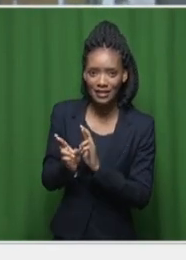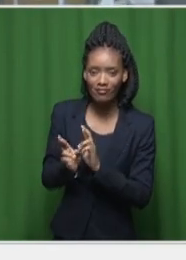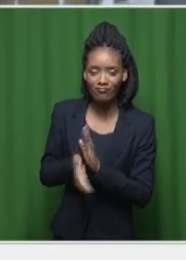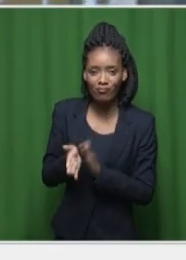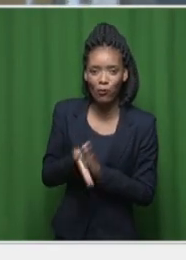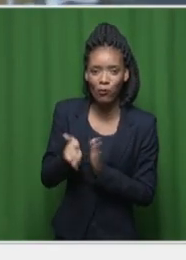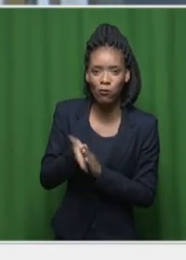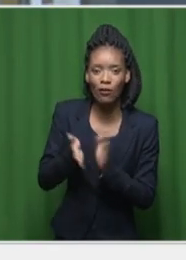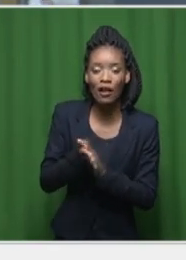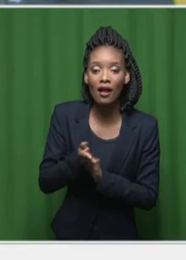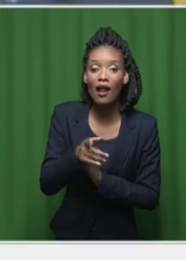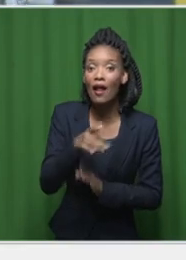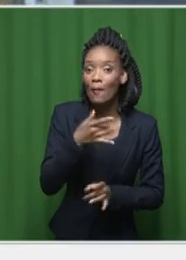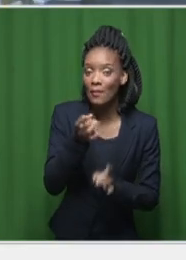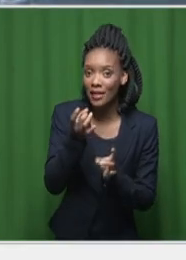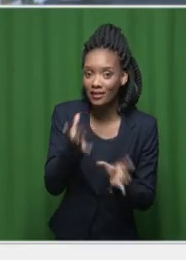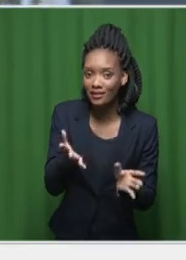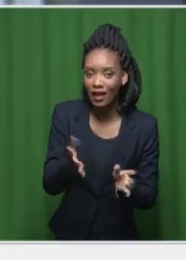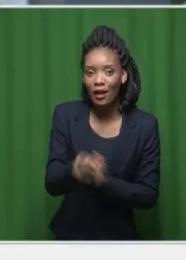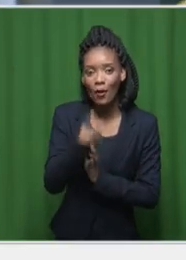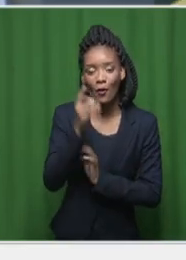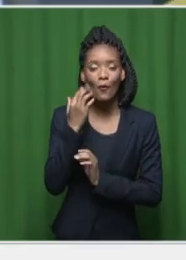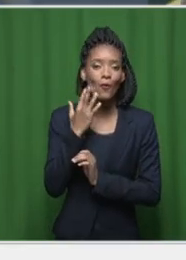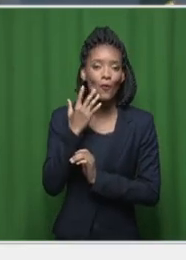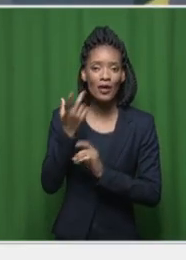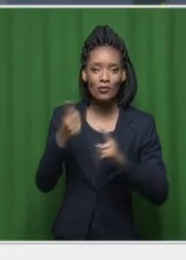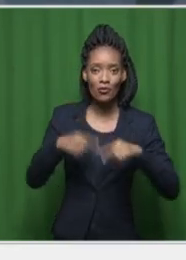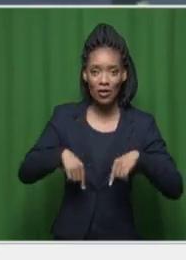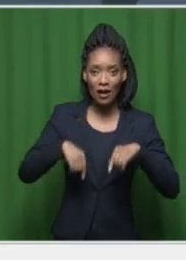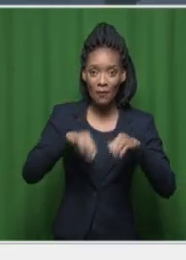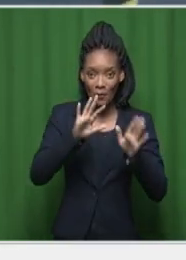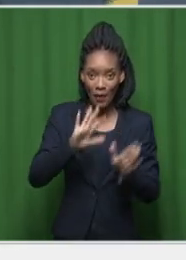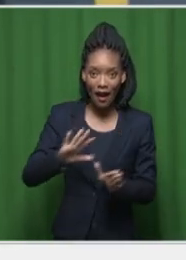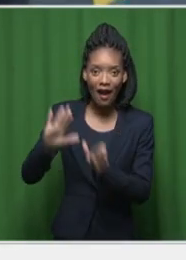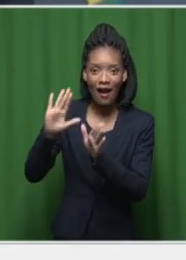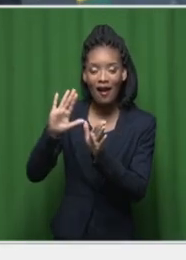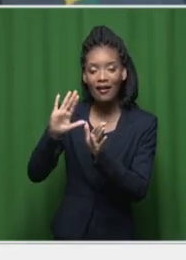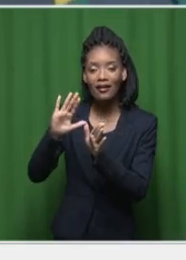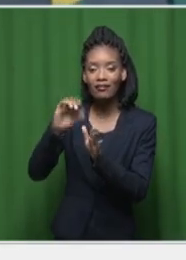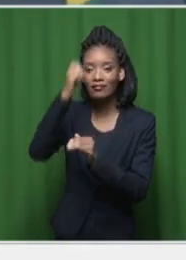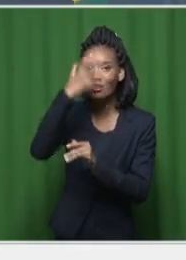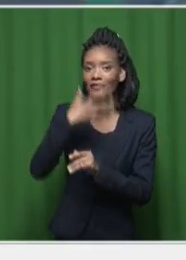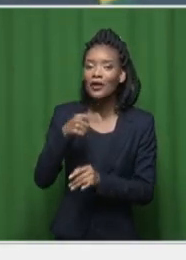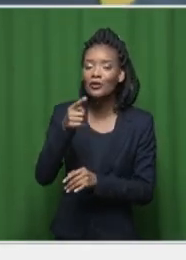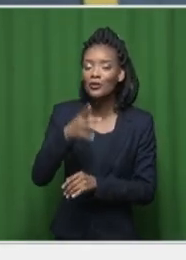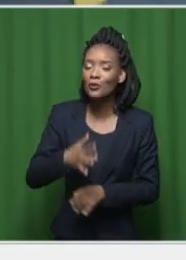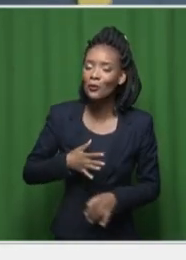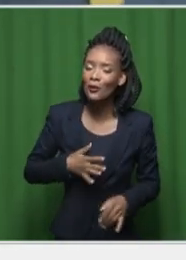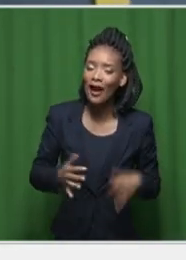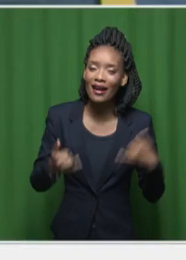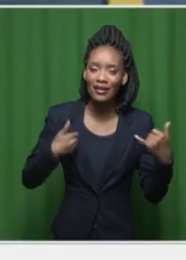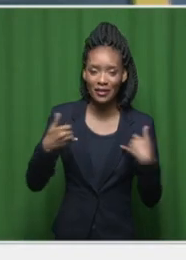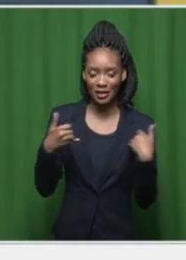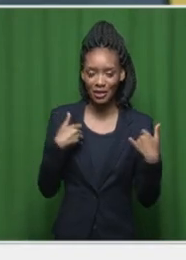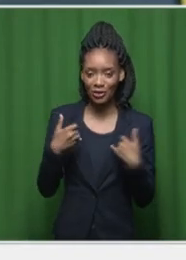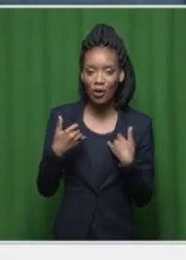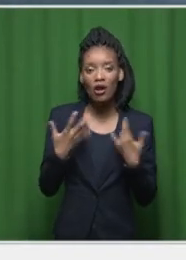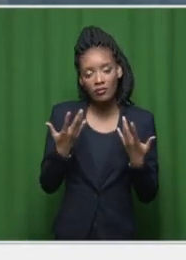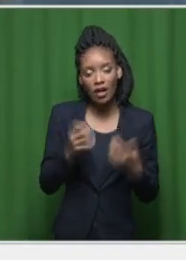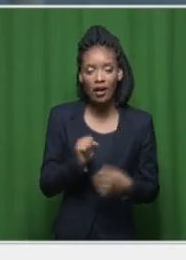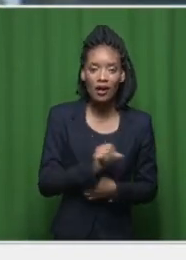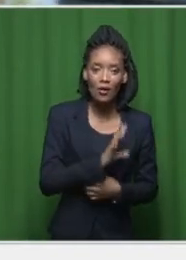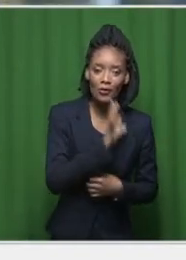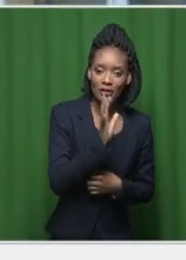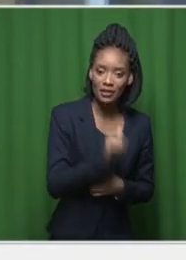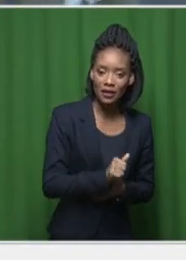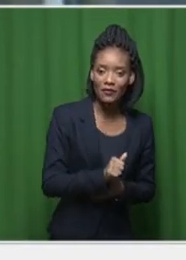something, when you come this far to the African continent, you want to enjoy it in all of its splendor. So as much as you may want to come to South Africa,